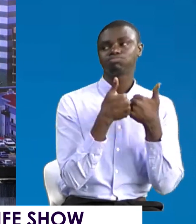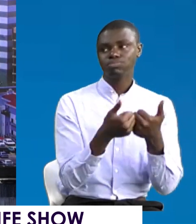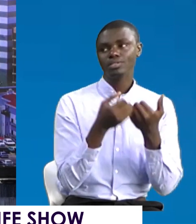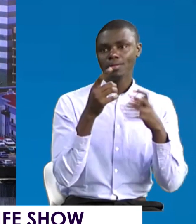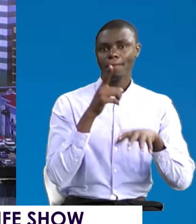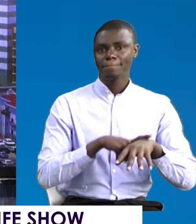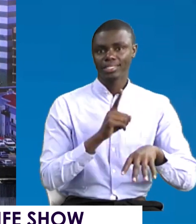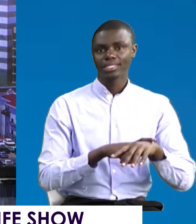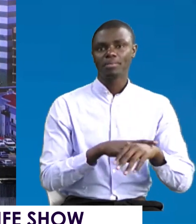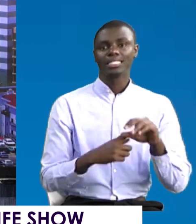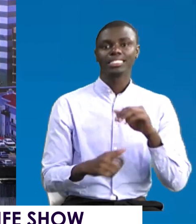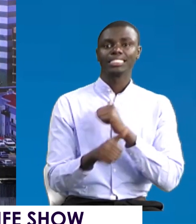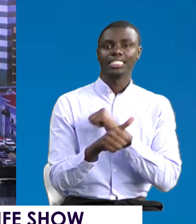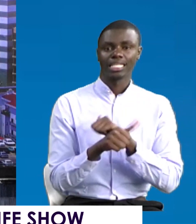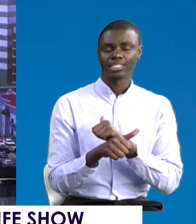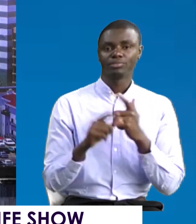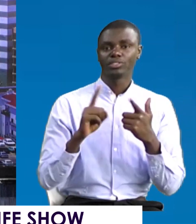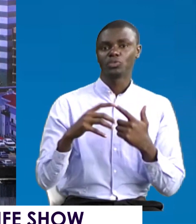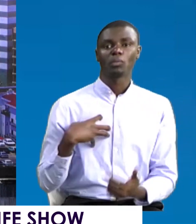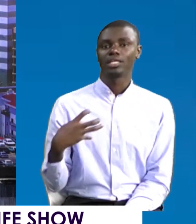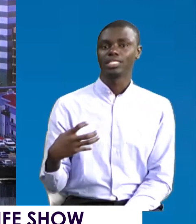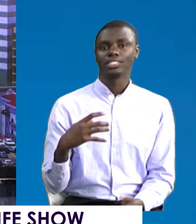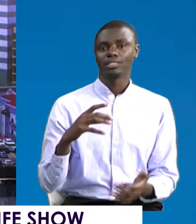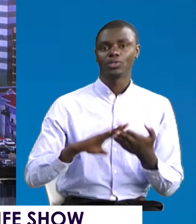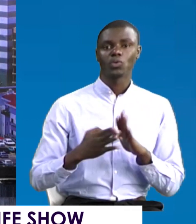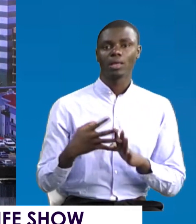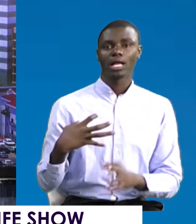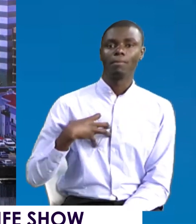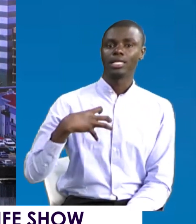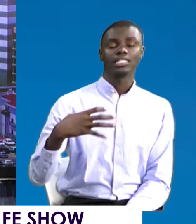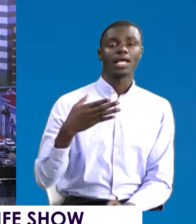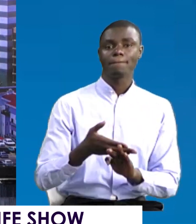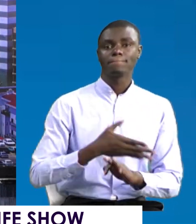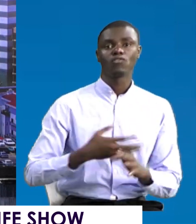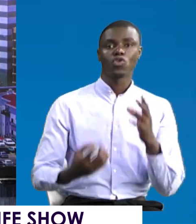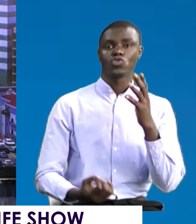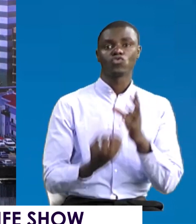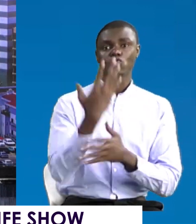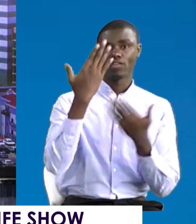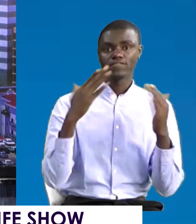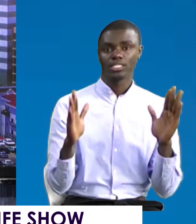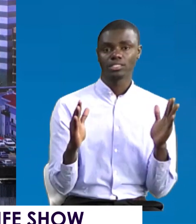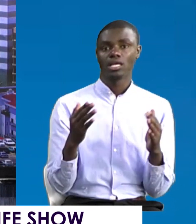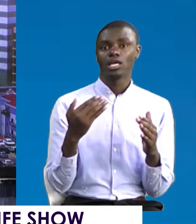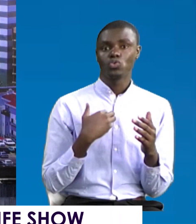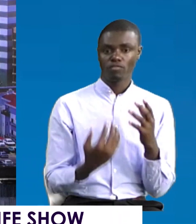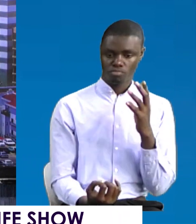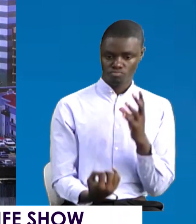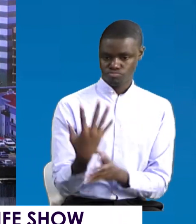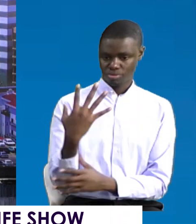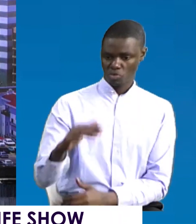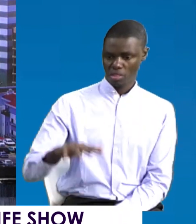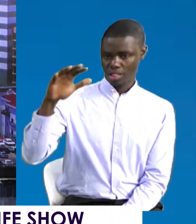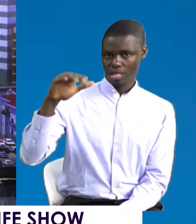Many times it is dangerous to be rich, to be wealthy, before you've grown up, you've been raised up in some